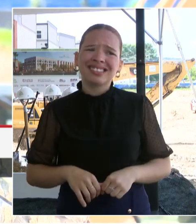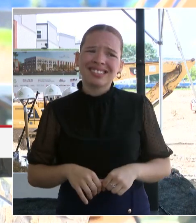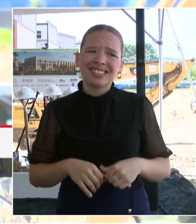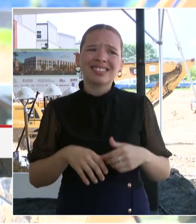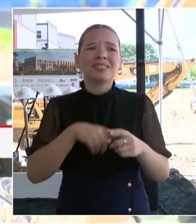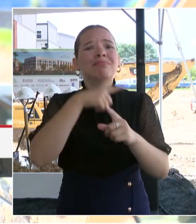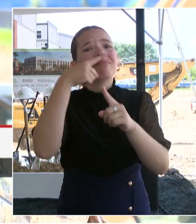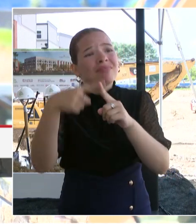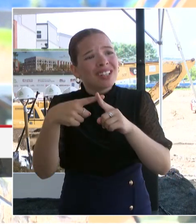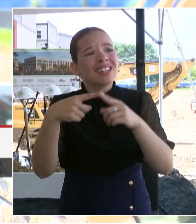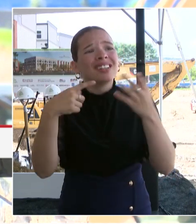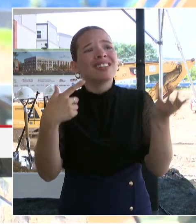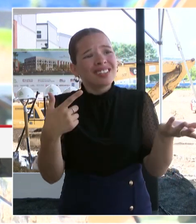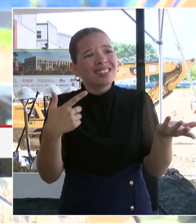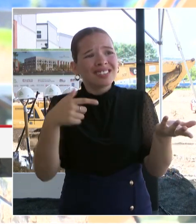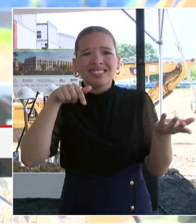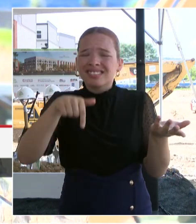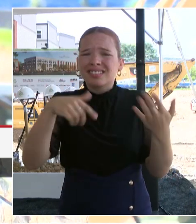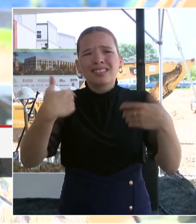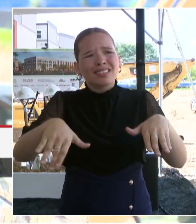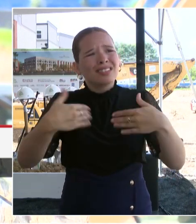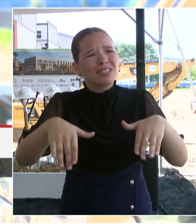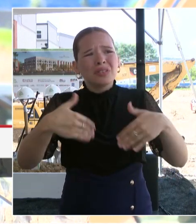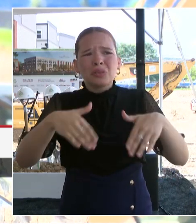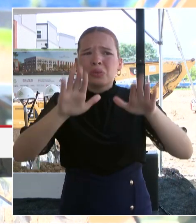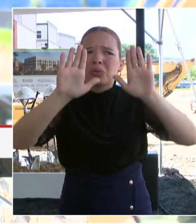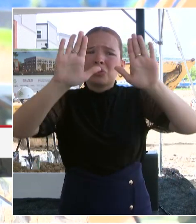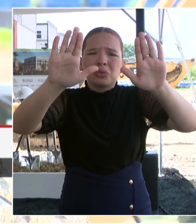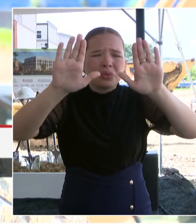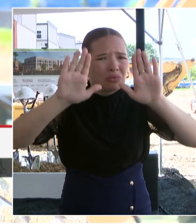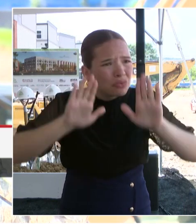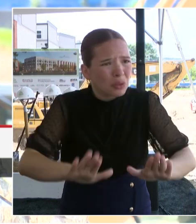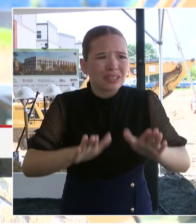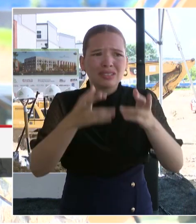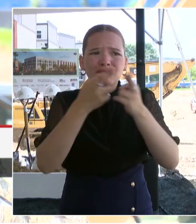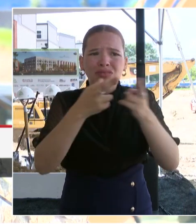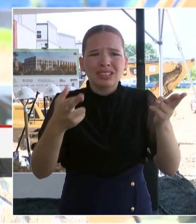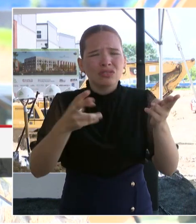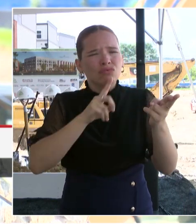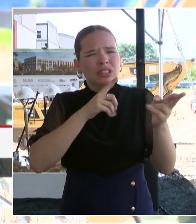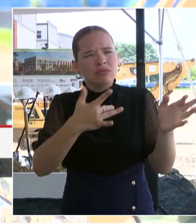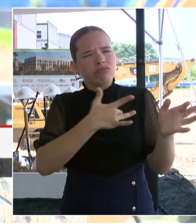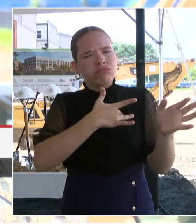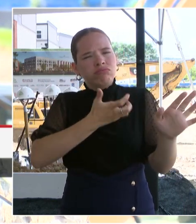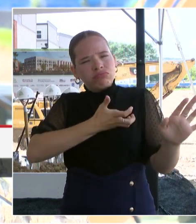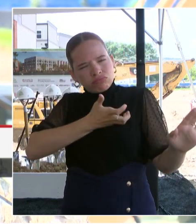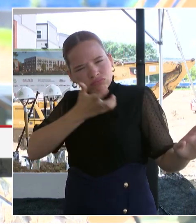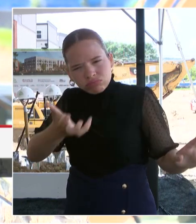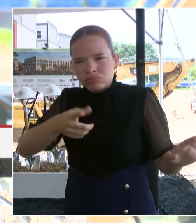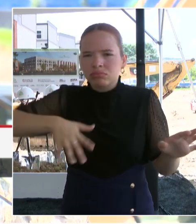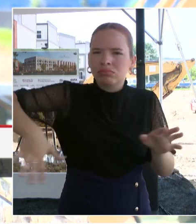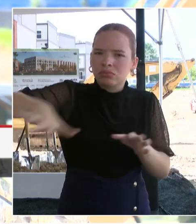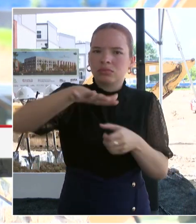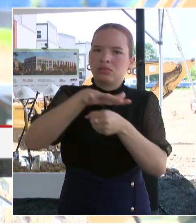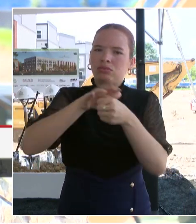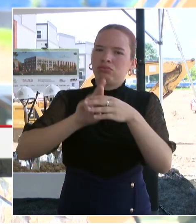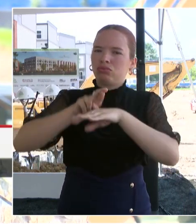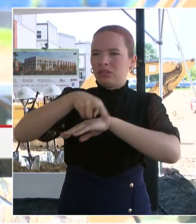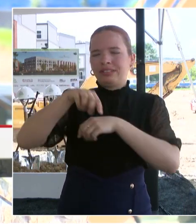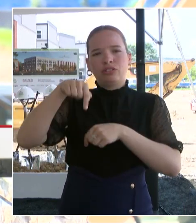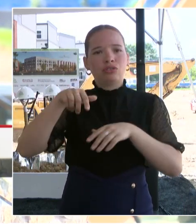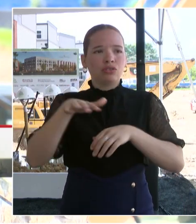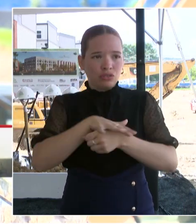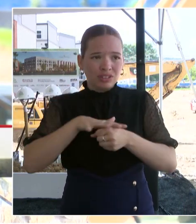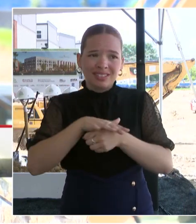here in the heart of Riggs Park. Riggs Park is one of the most dynamic, inclusive, and